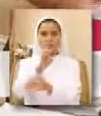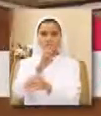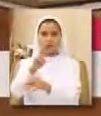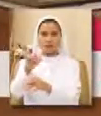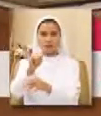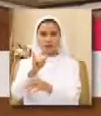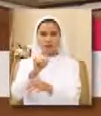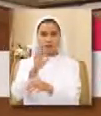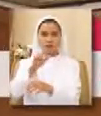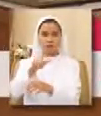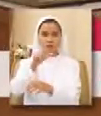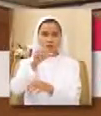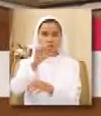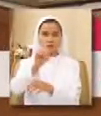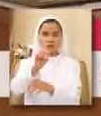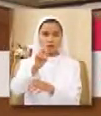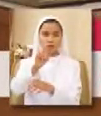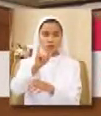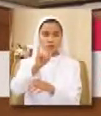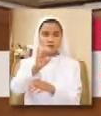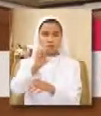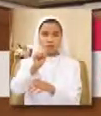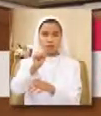Jerry Lewis? Yung comedian.